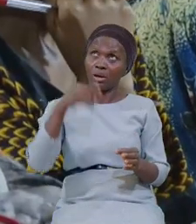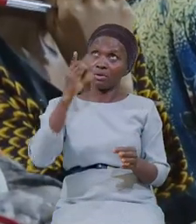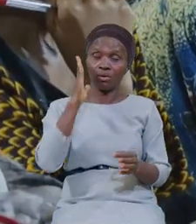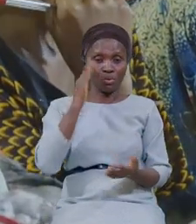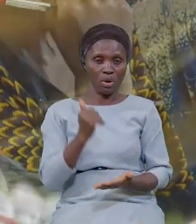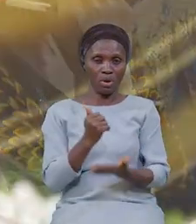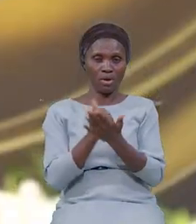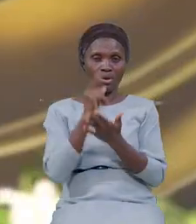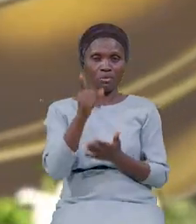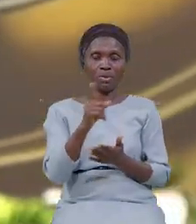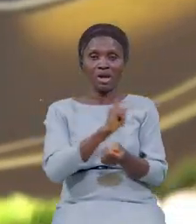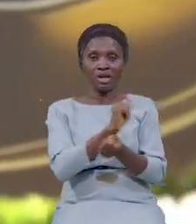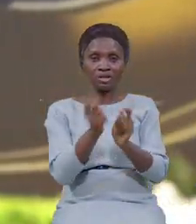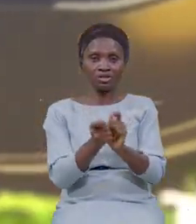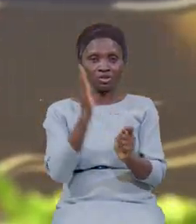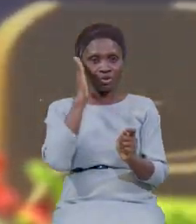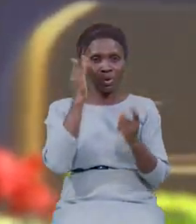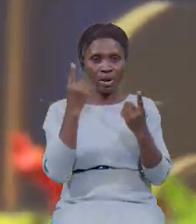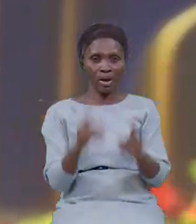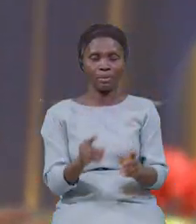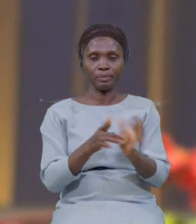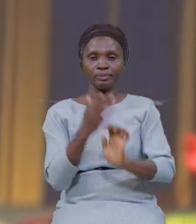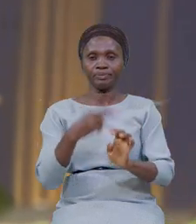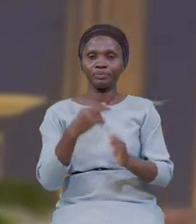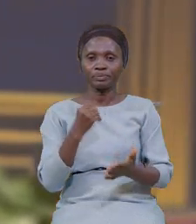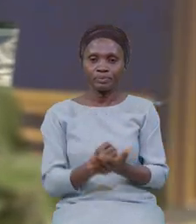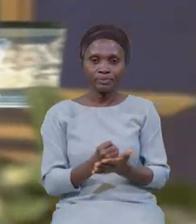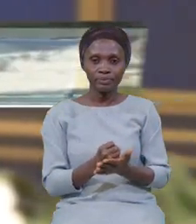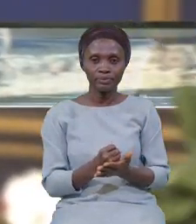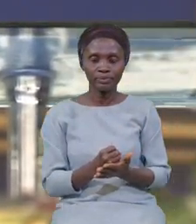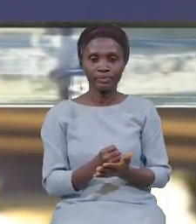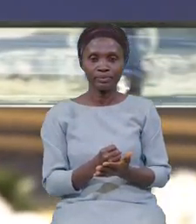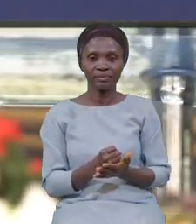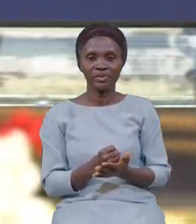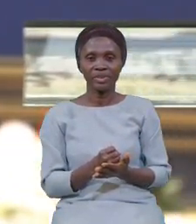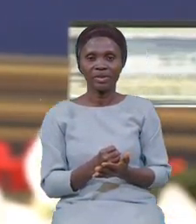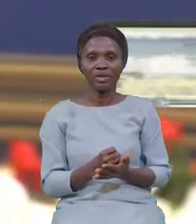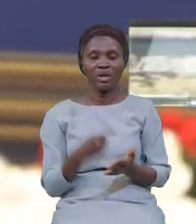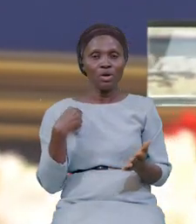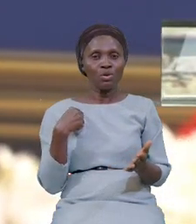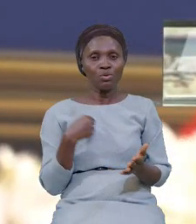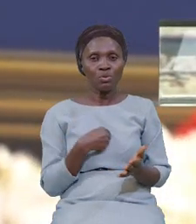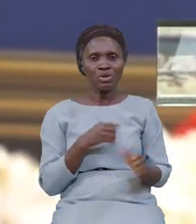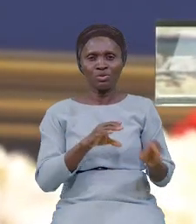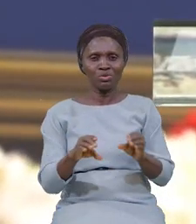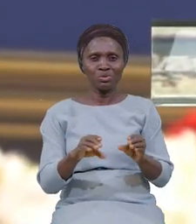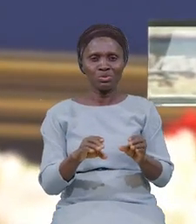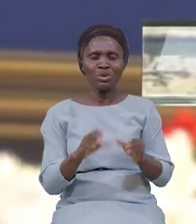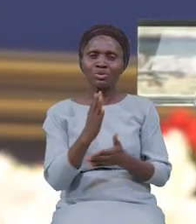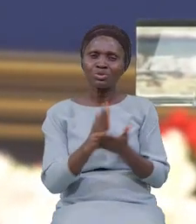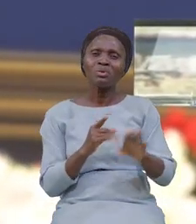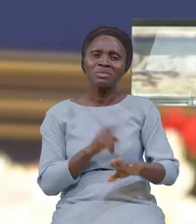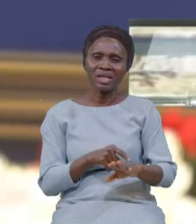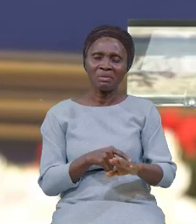Intelligent. You know, sometimes we do things as if we didn't even go to school. We do things as if we didn't